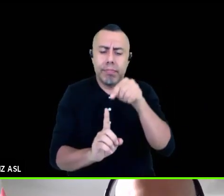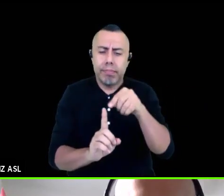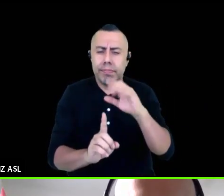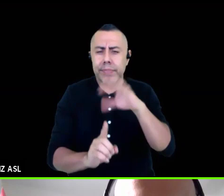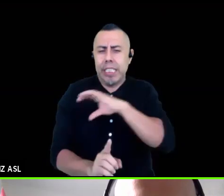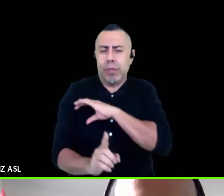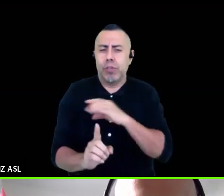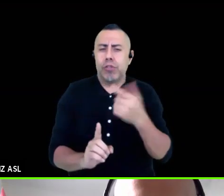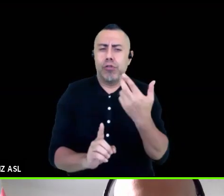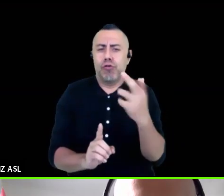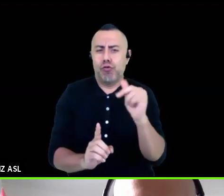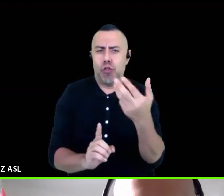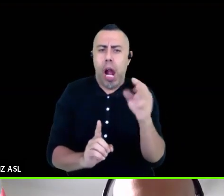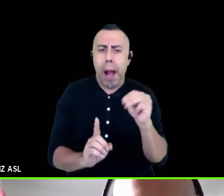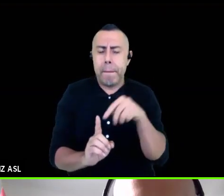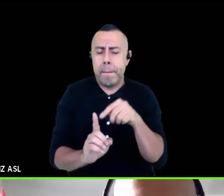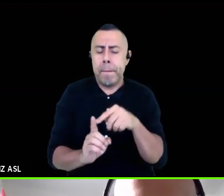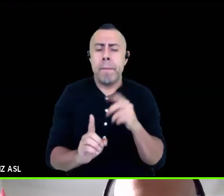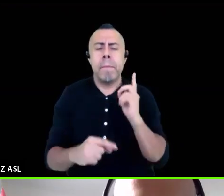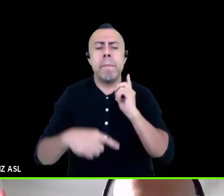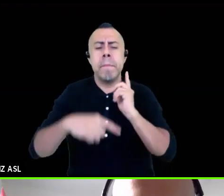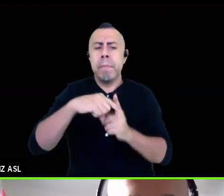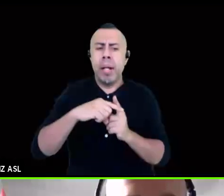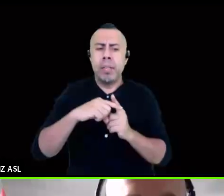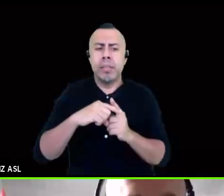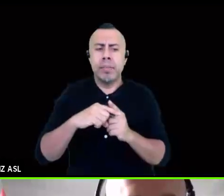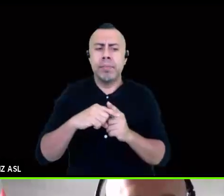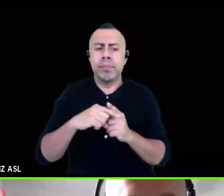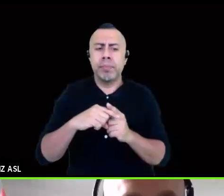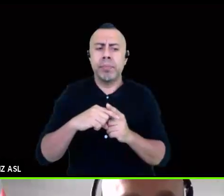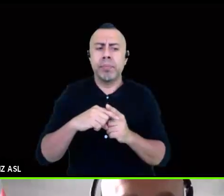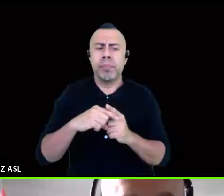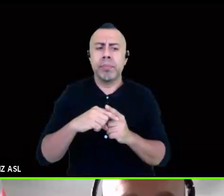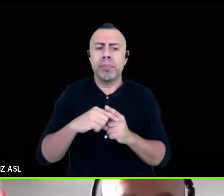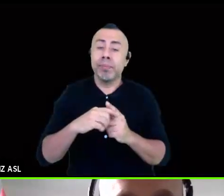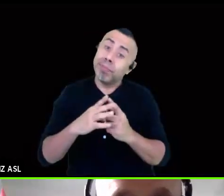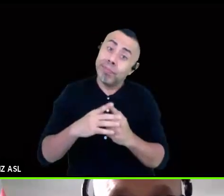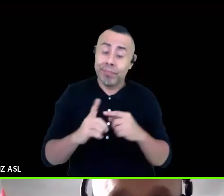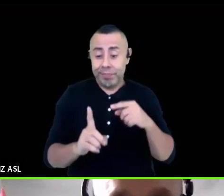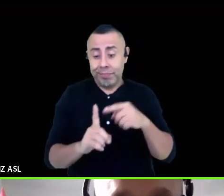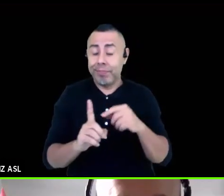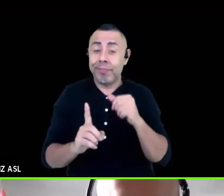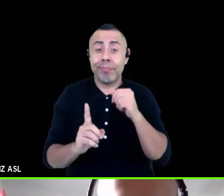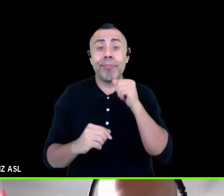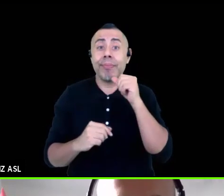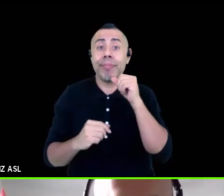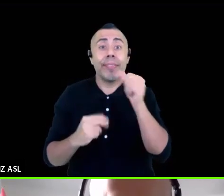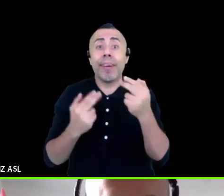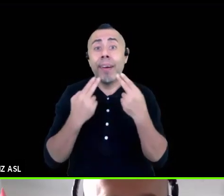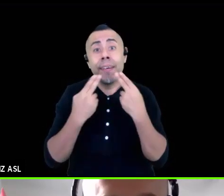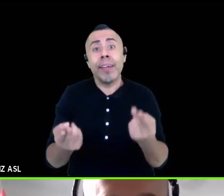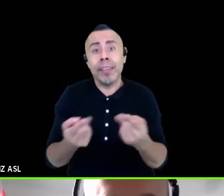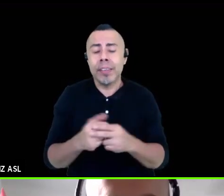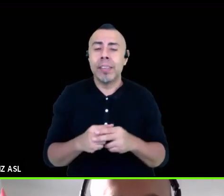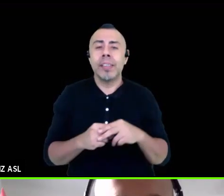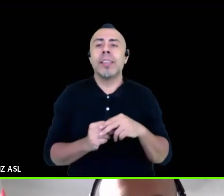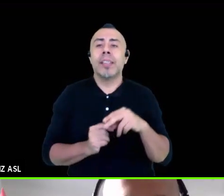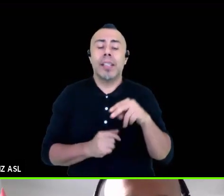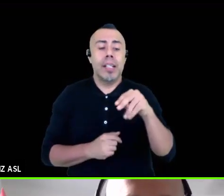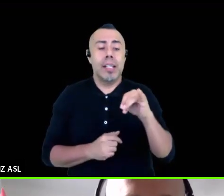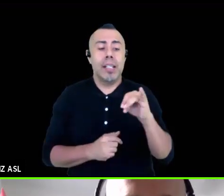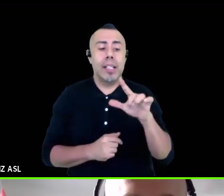And then I think this idea of not being innocent. Ted seems, or Niall sees him as innocent,